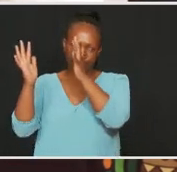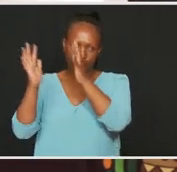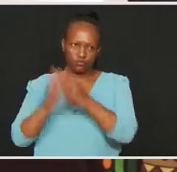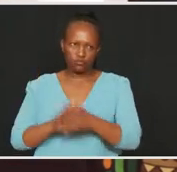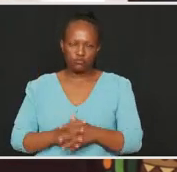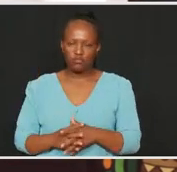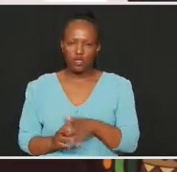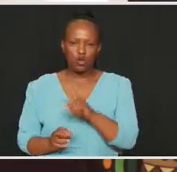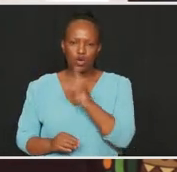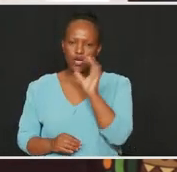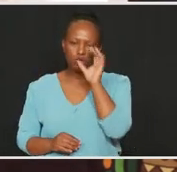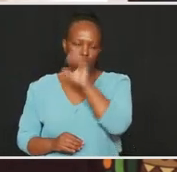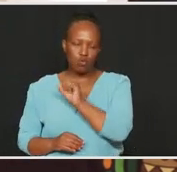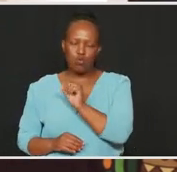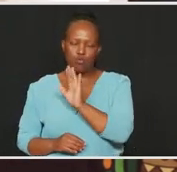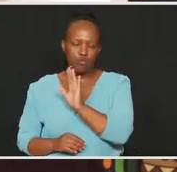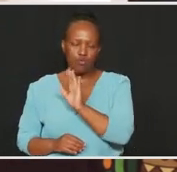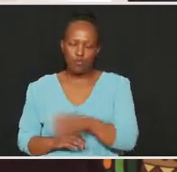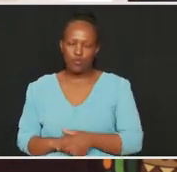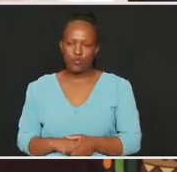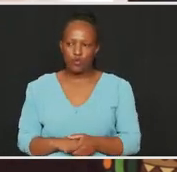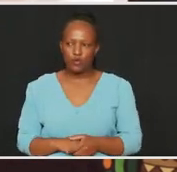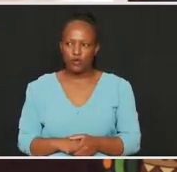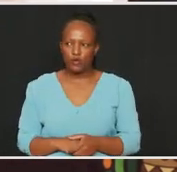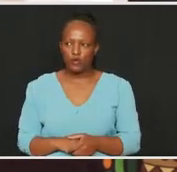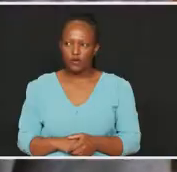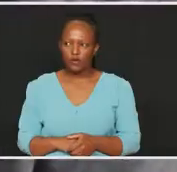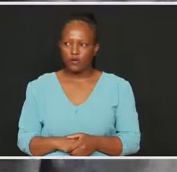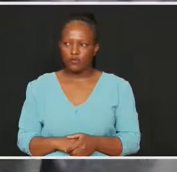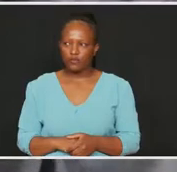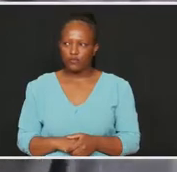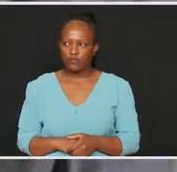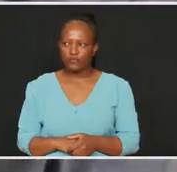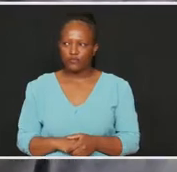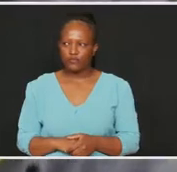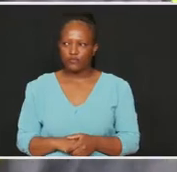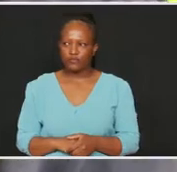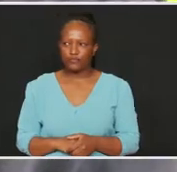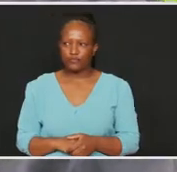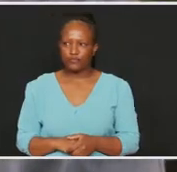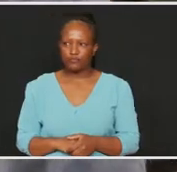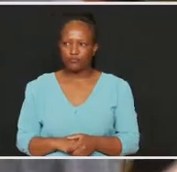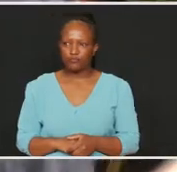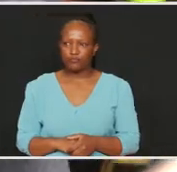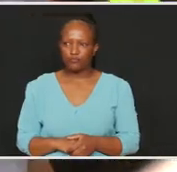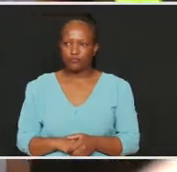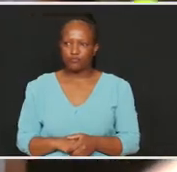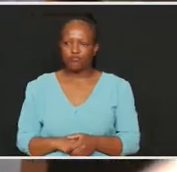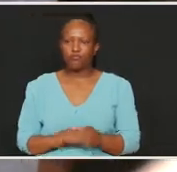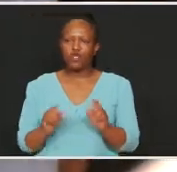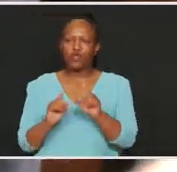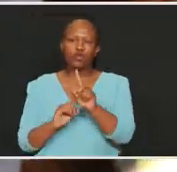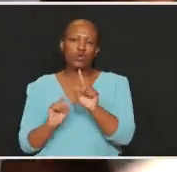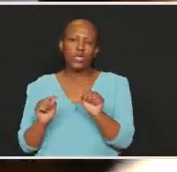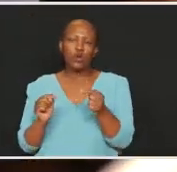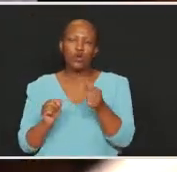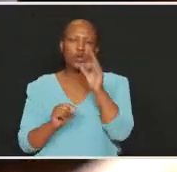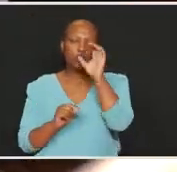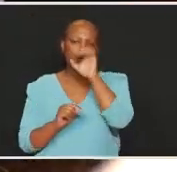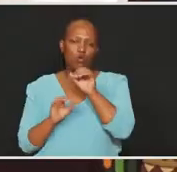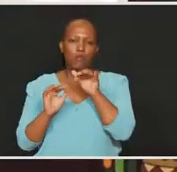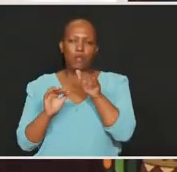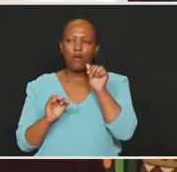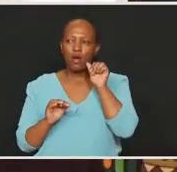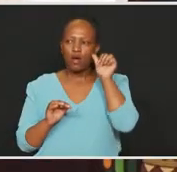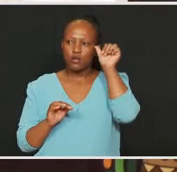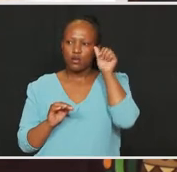let's not assume that yeah let's not assume that if we have Elders